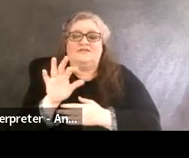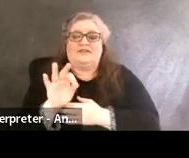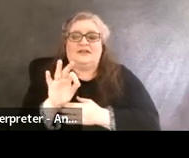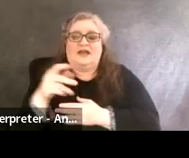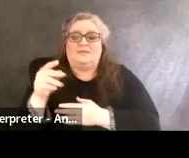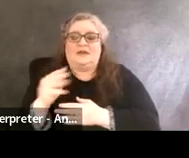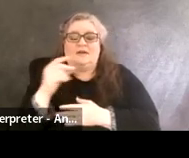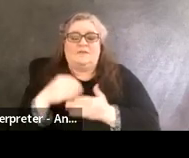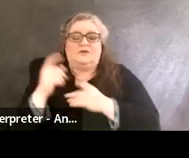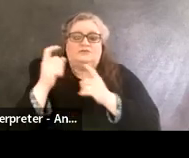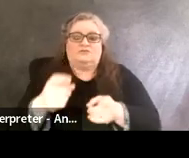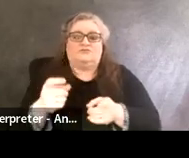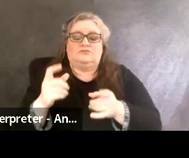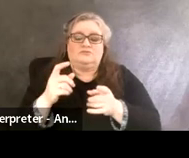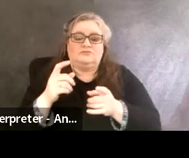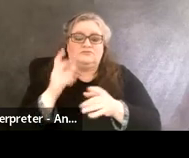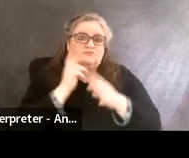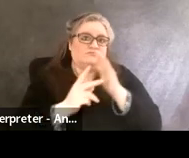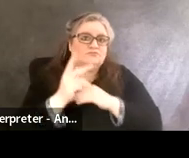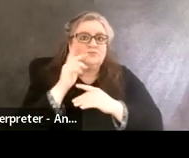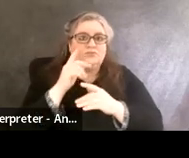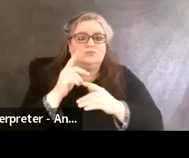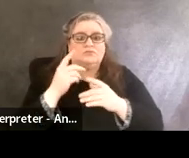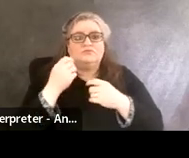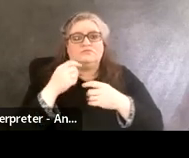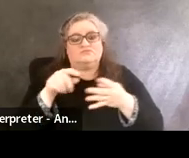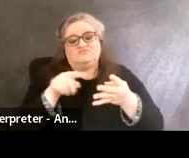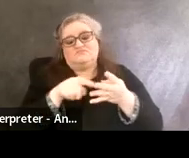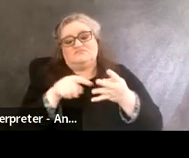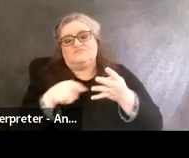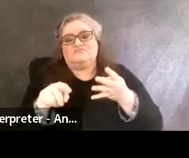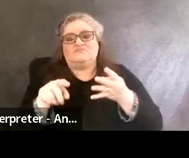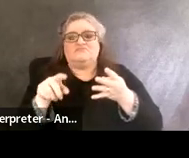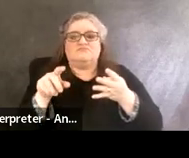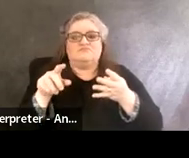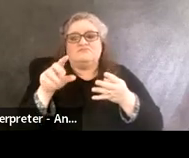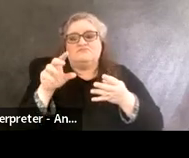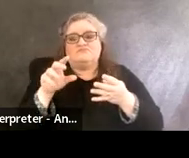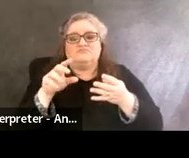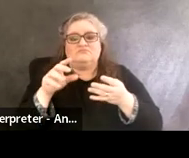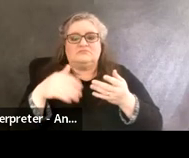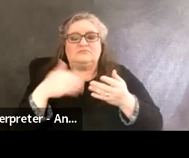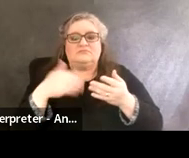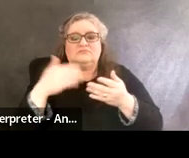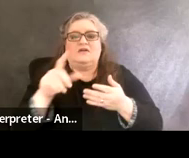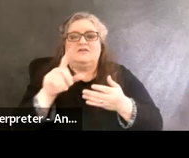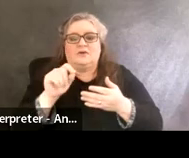grant awards are anticipated to be made in mid-2024. I'm going to pass it